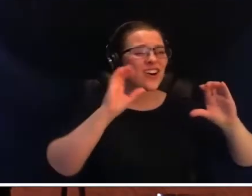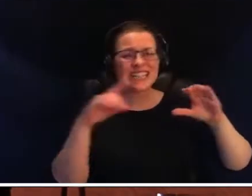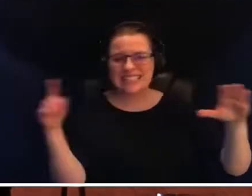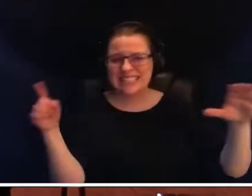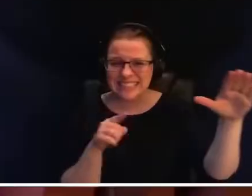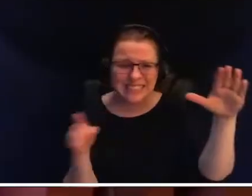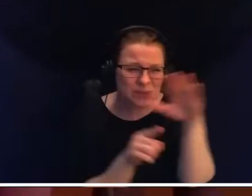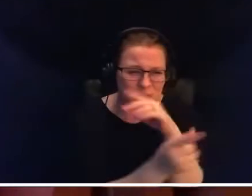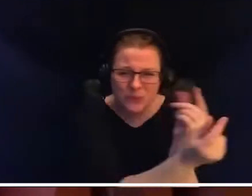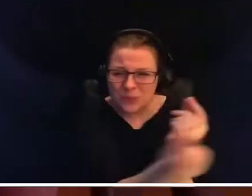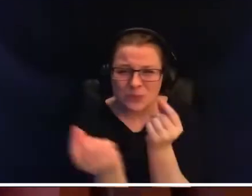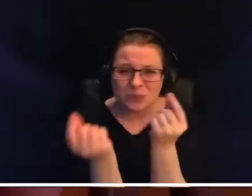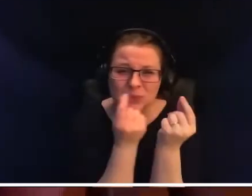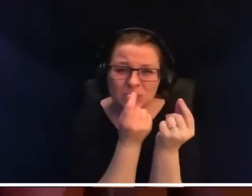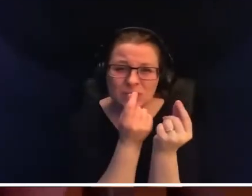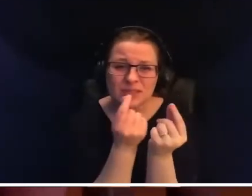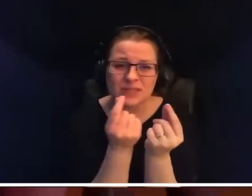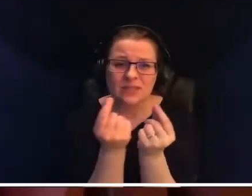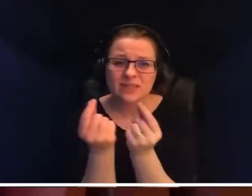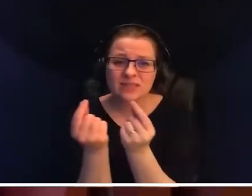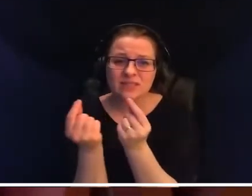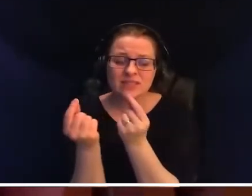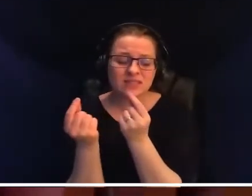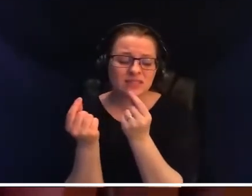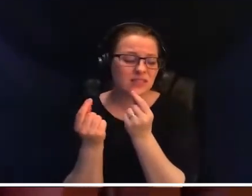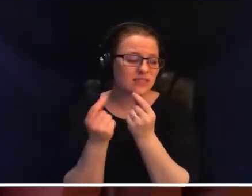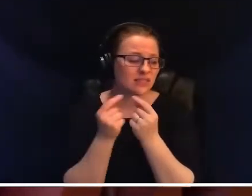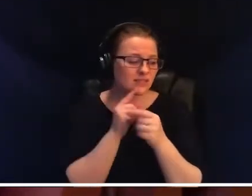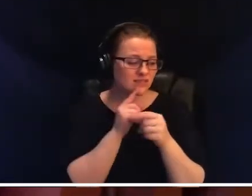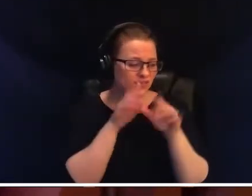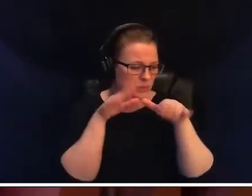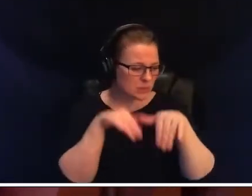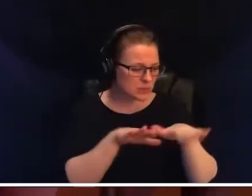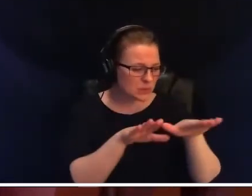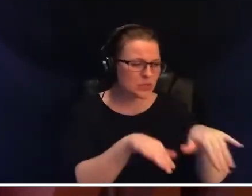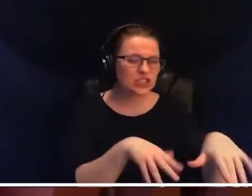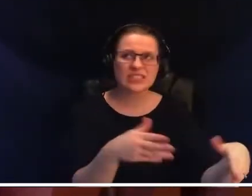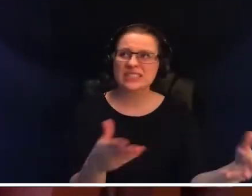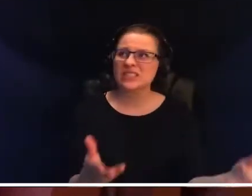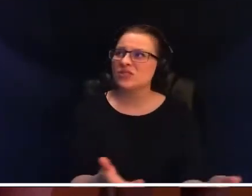above, out of the sea?